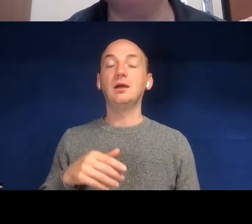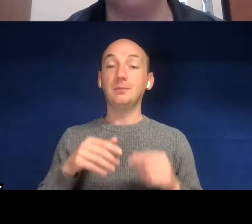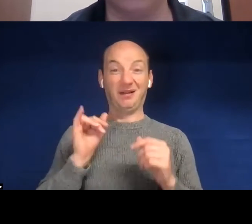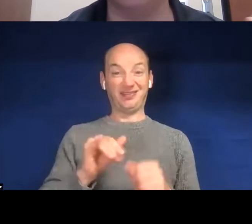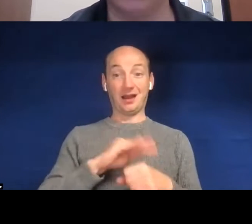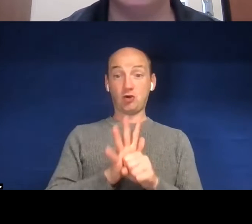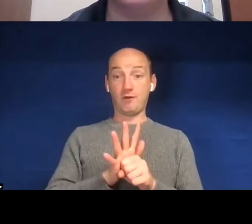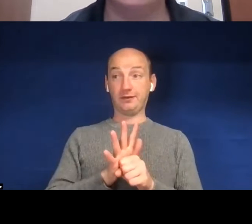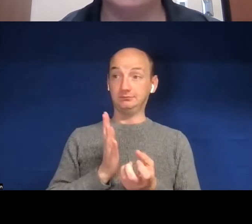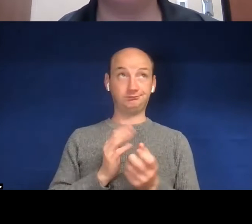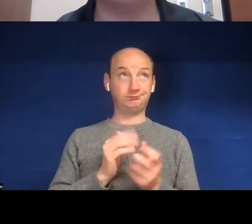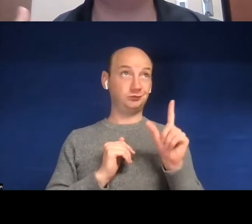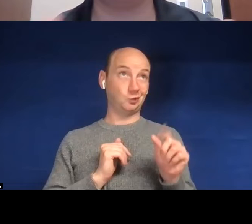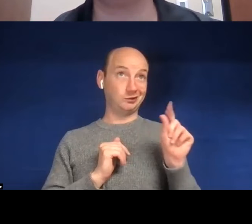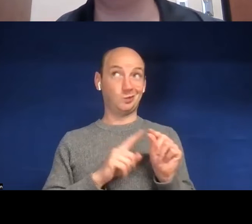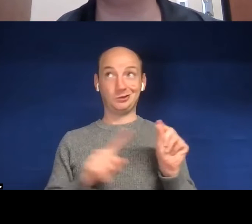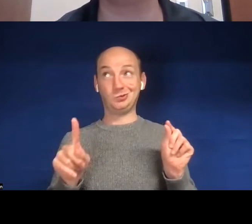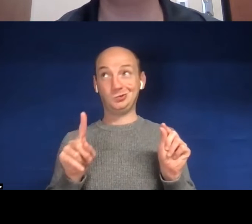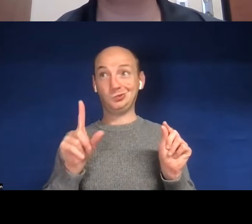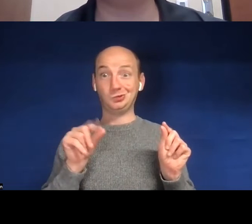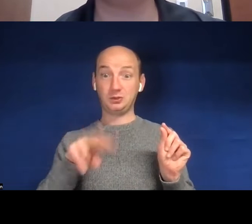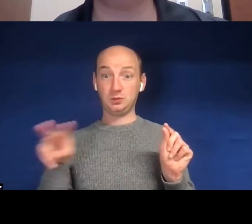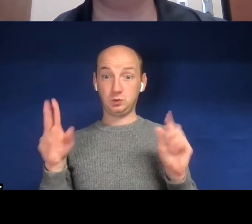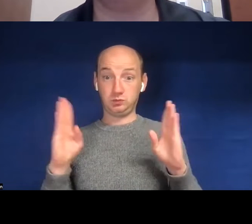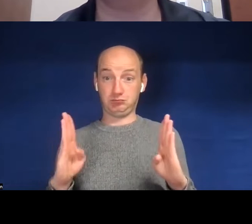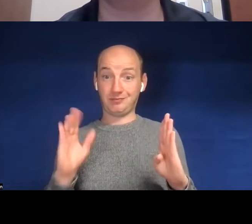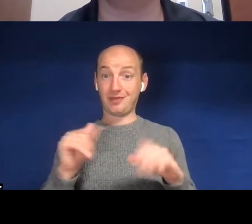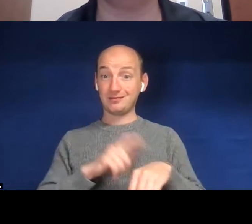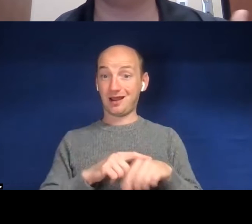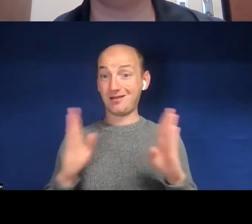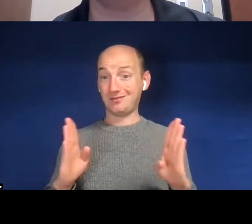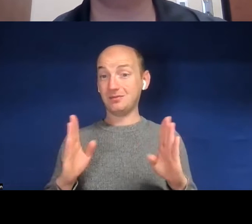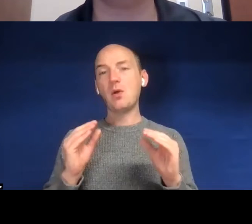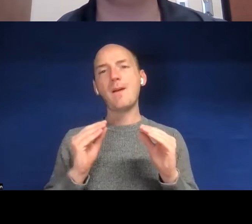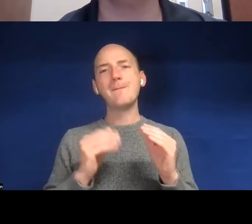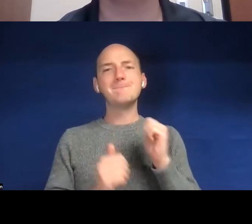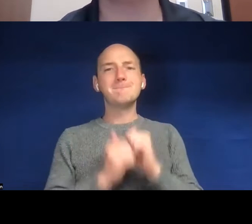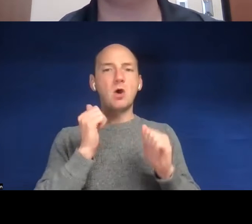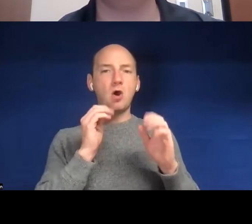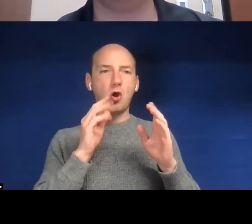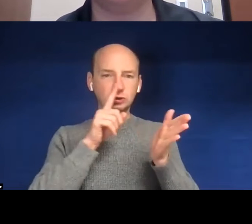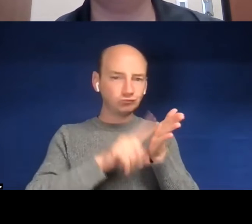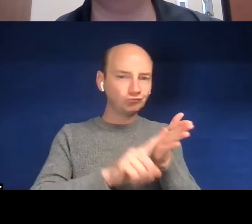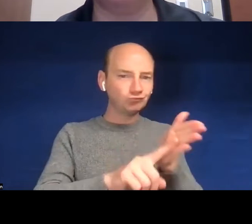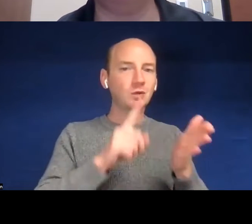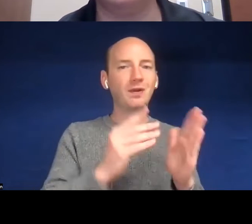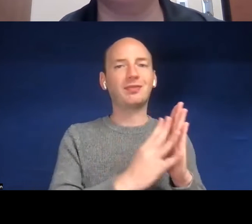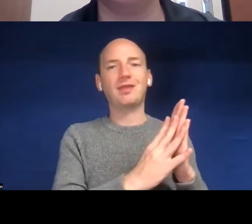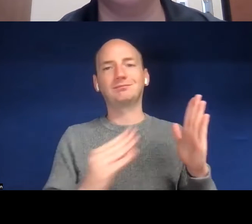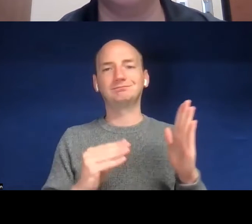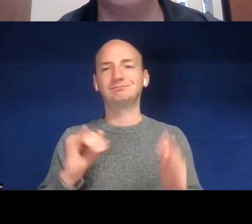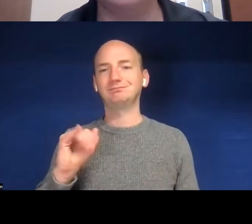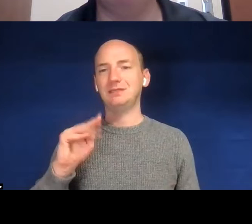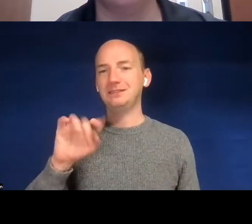like 2020 and 2022 primarily involved working on imitation signing, studying how we might be